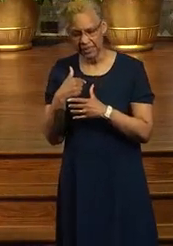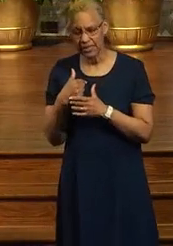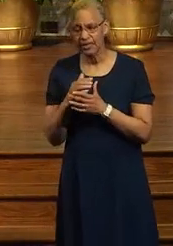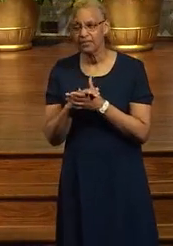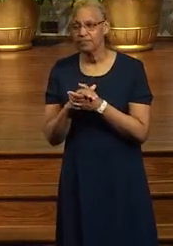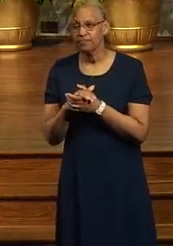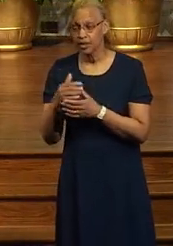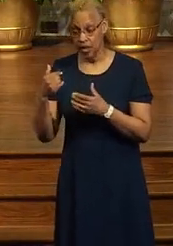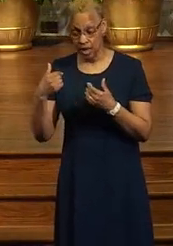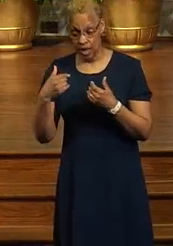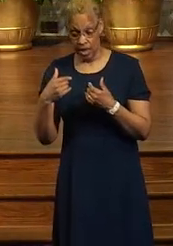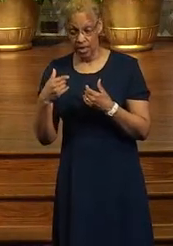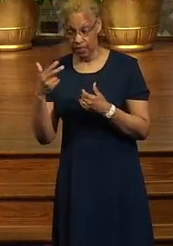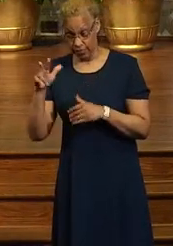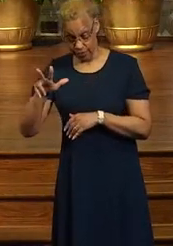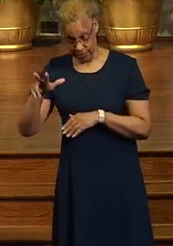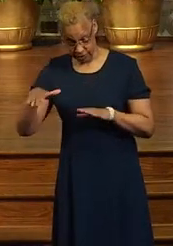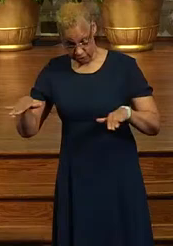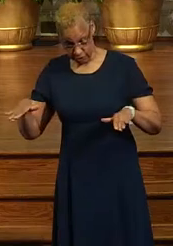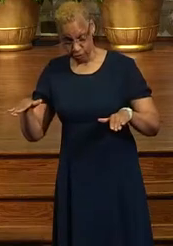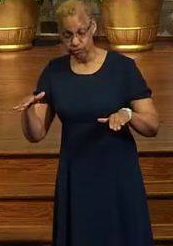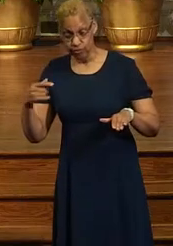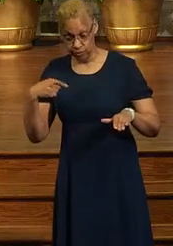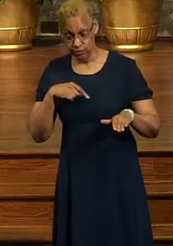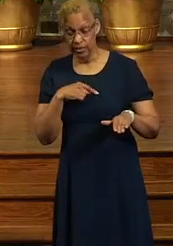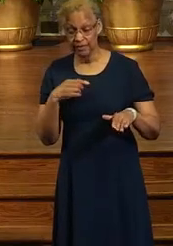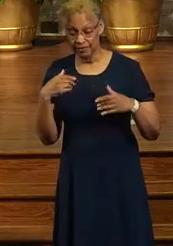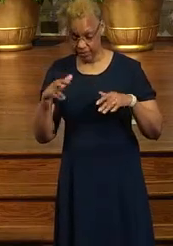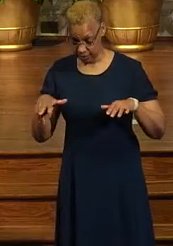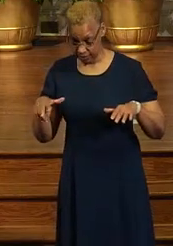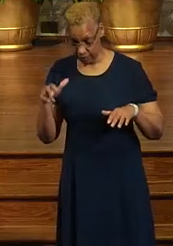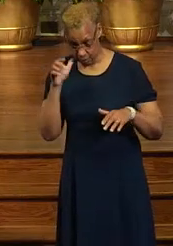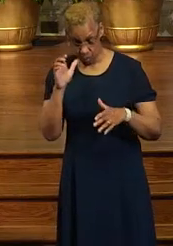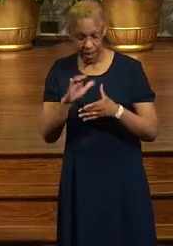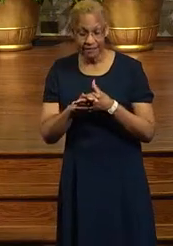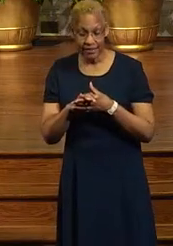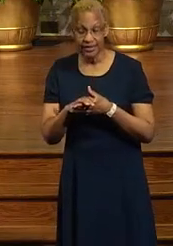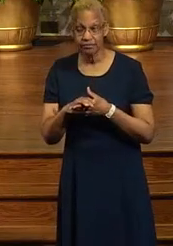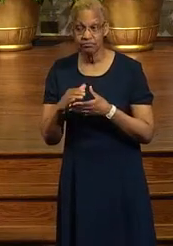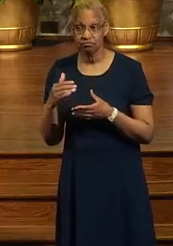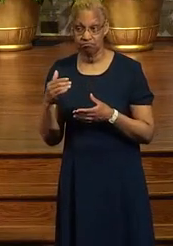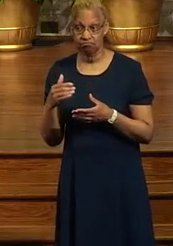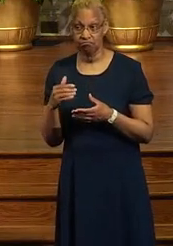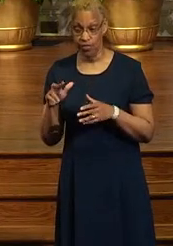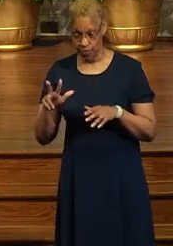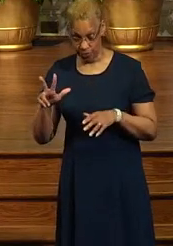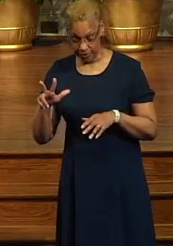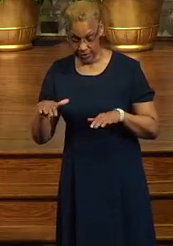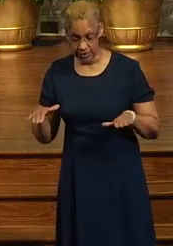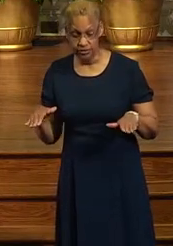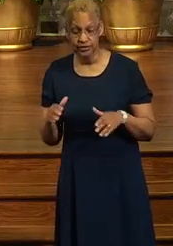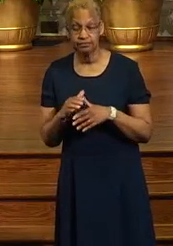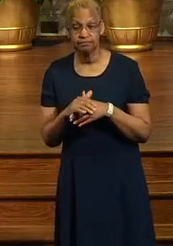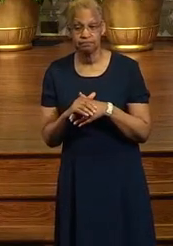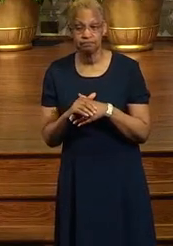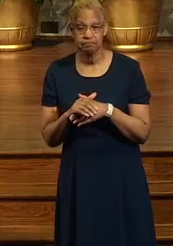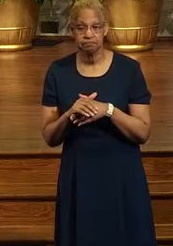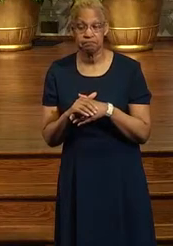we have three kids. My wife and I. And